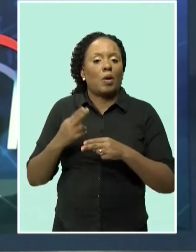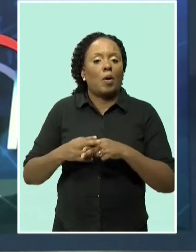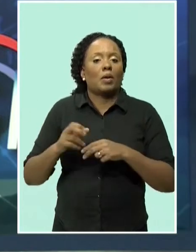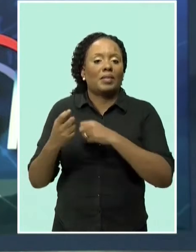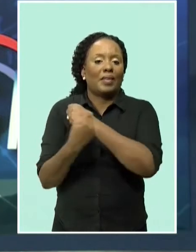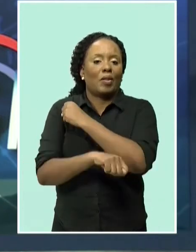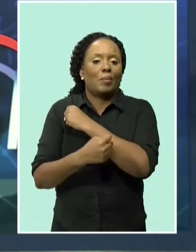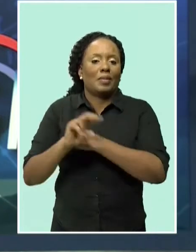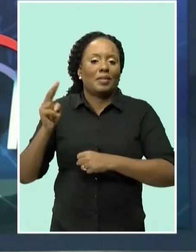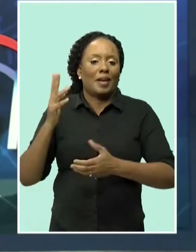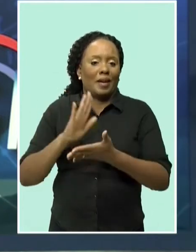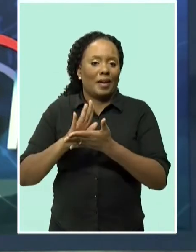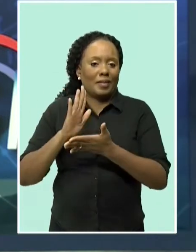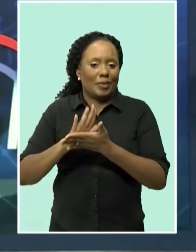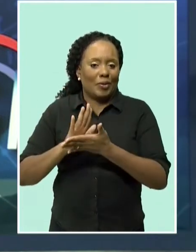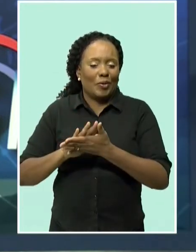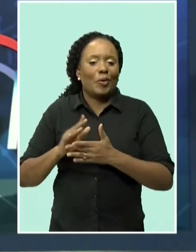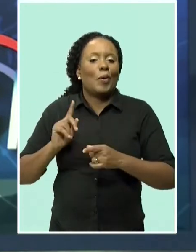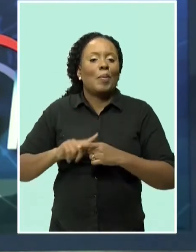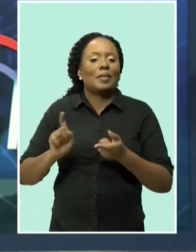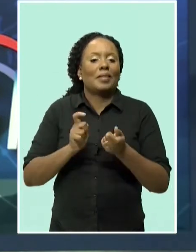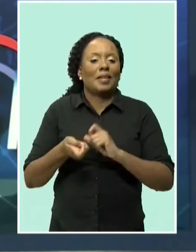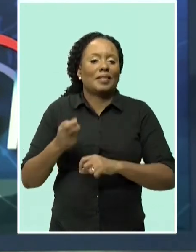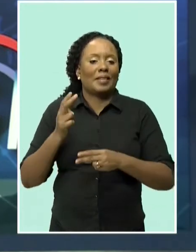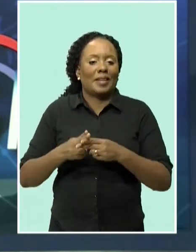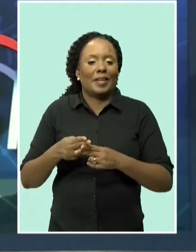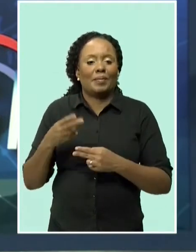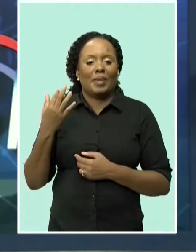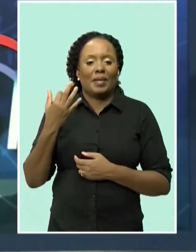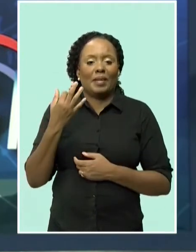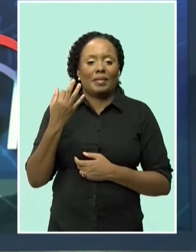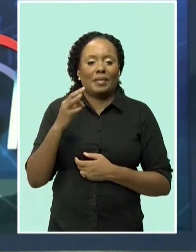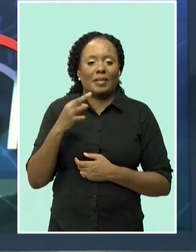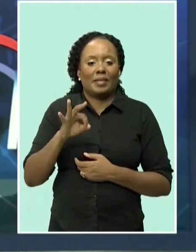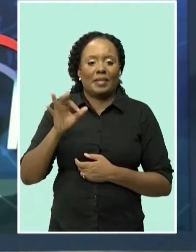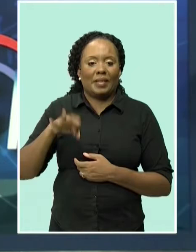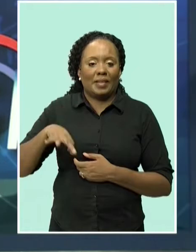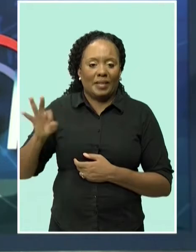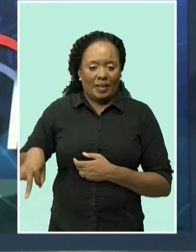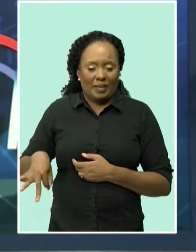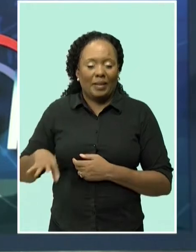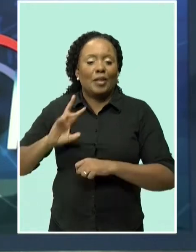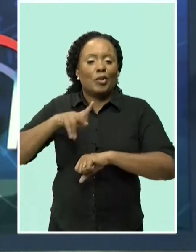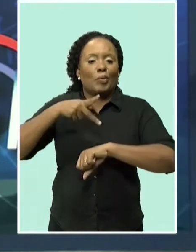in honor of the author of the National Pledge in 1999. Principal Anthony Alling